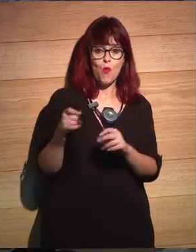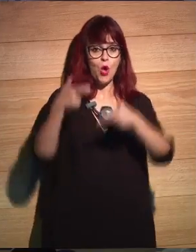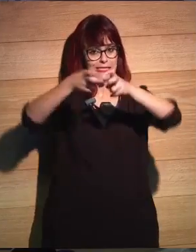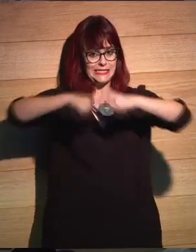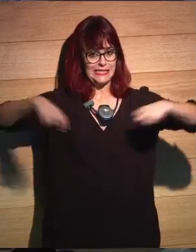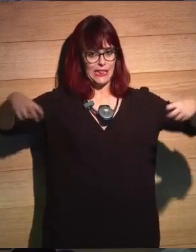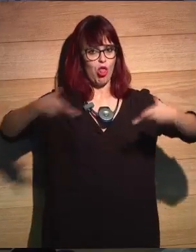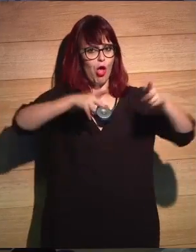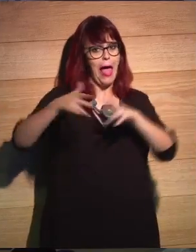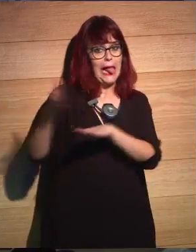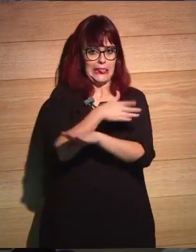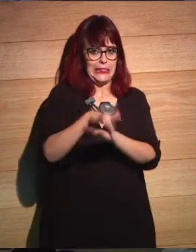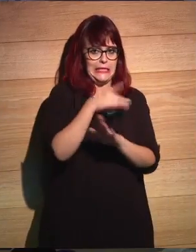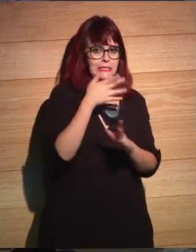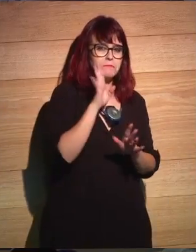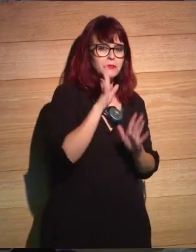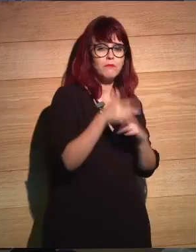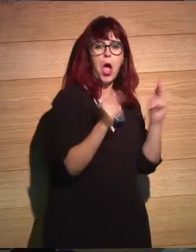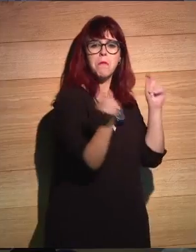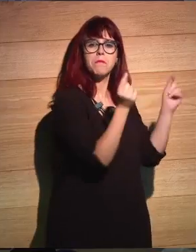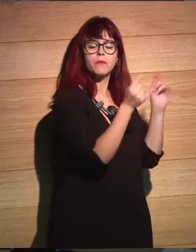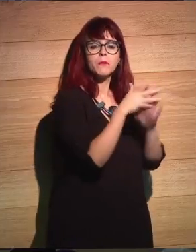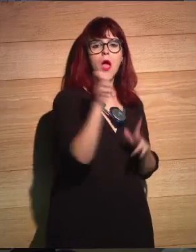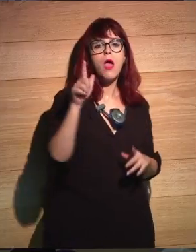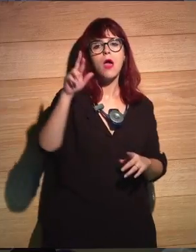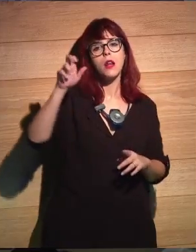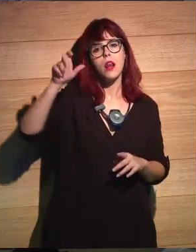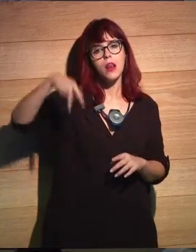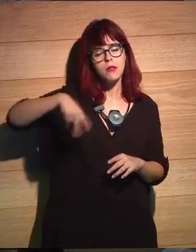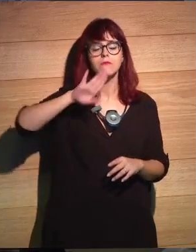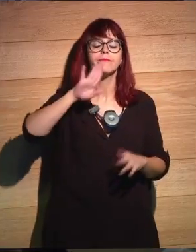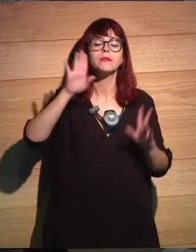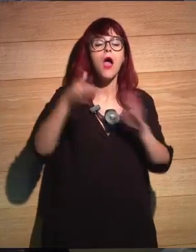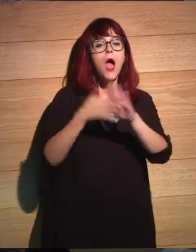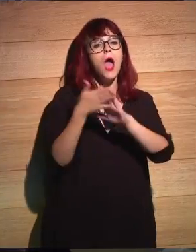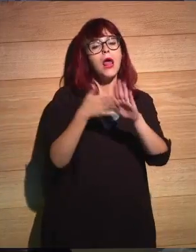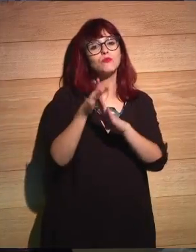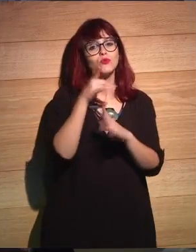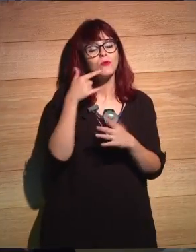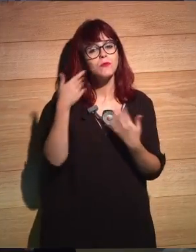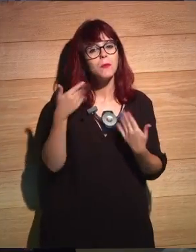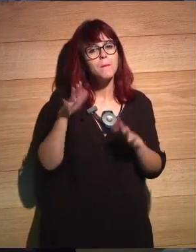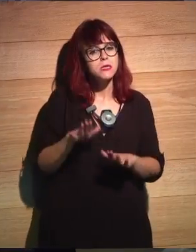we started this conversation, before we came to the stage, we were discussing with Alan how